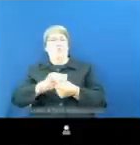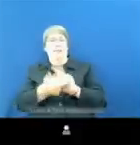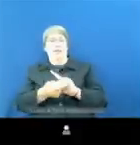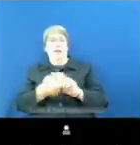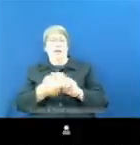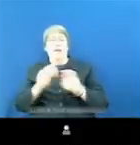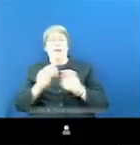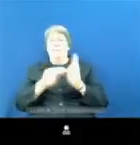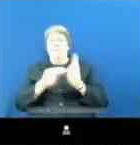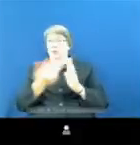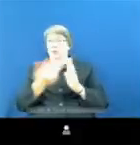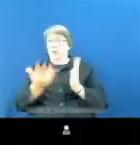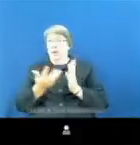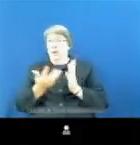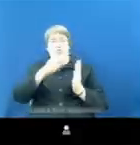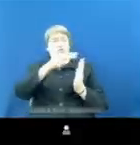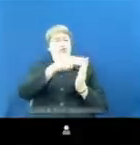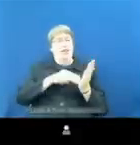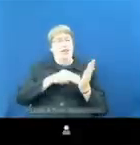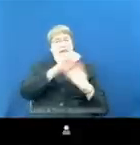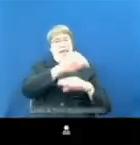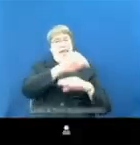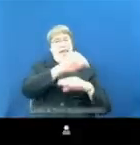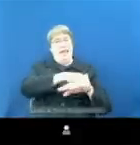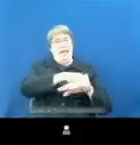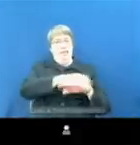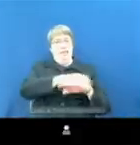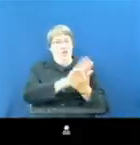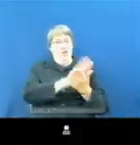English and interpreting it into ASL,